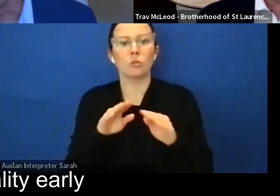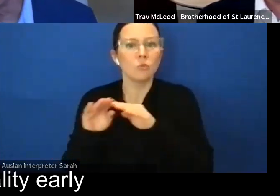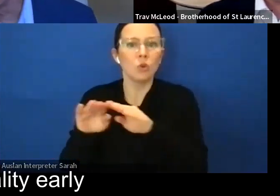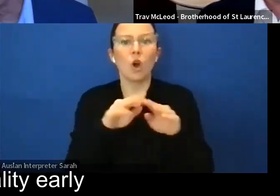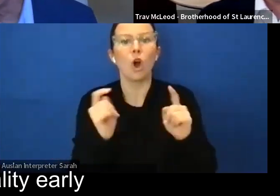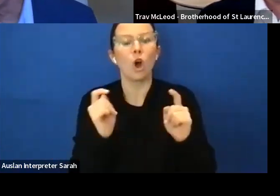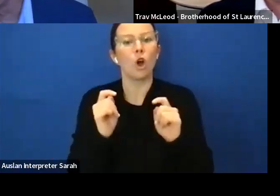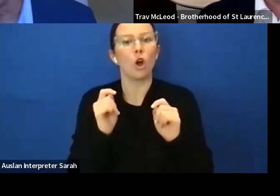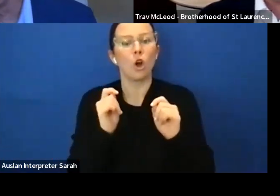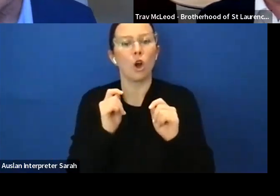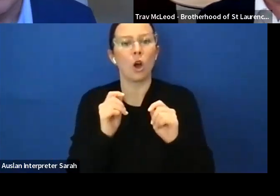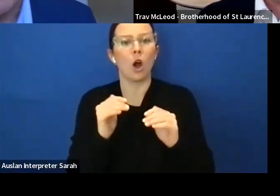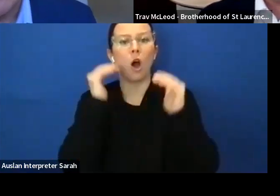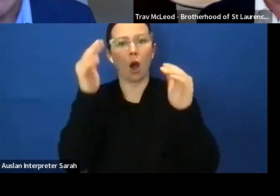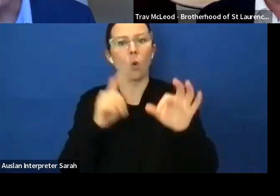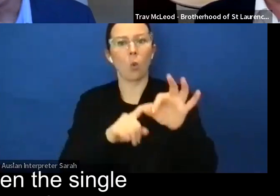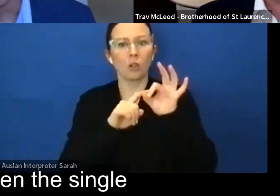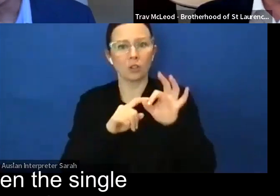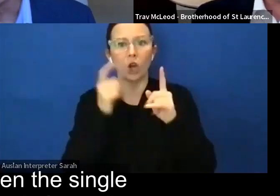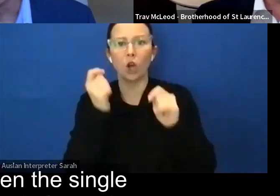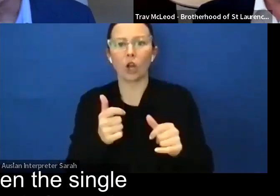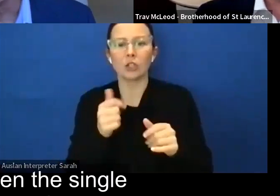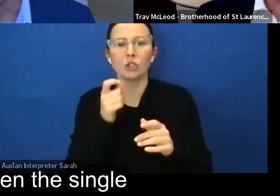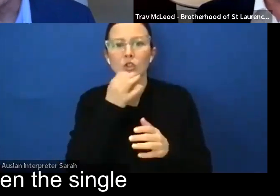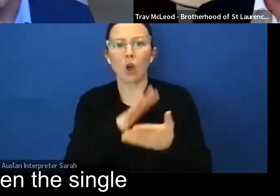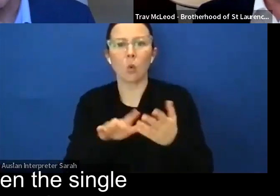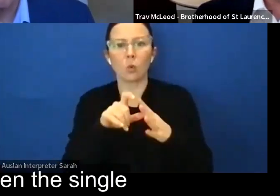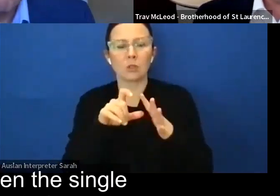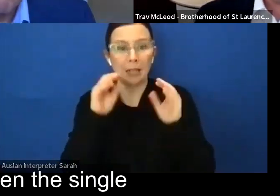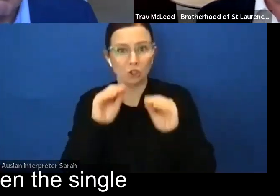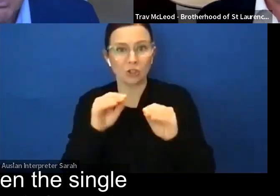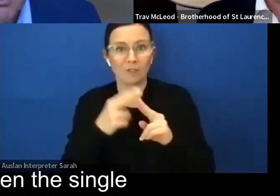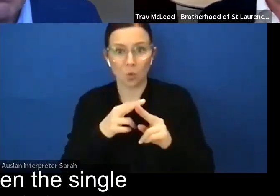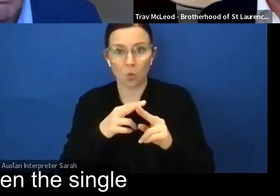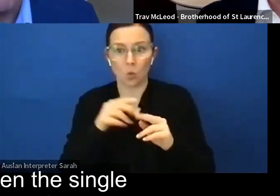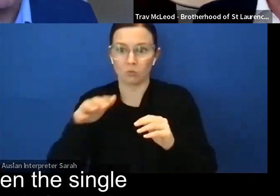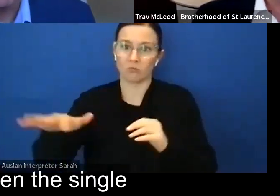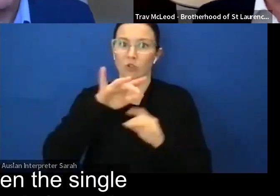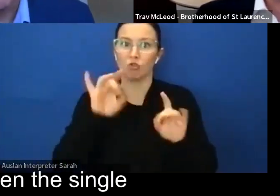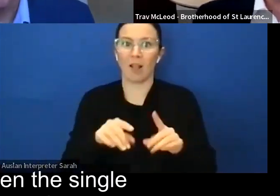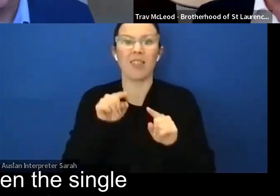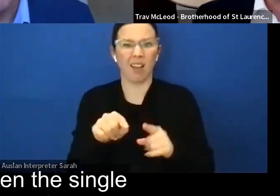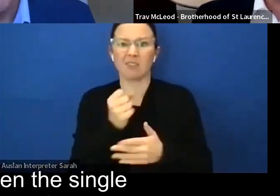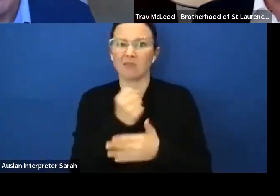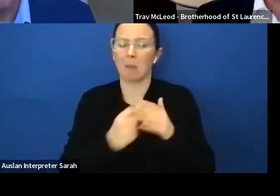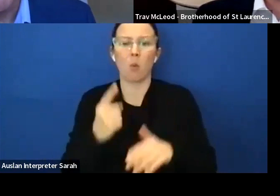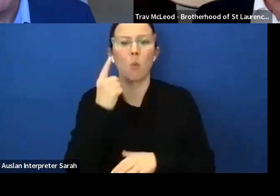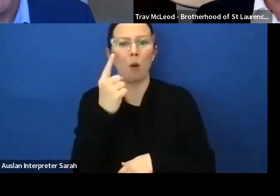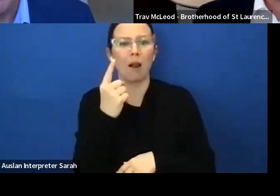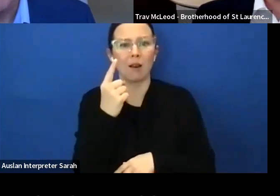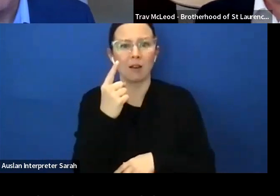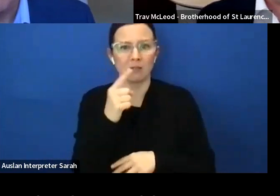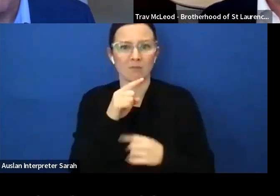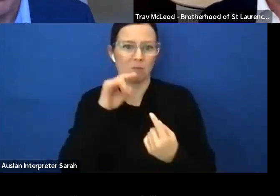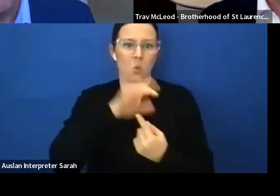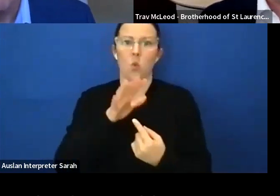childhood development system for this country. And that's been the single most important element, if